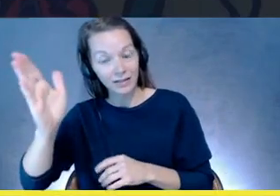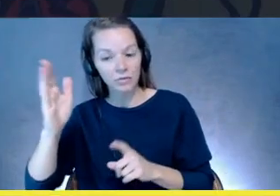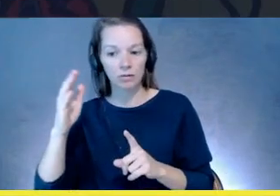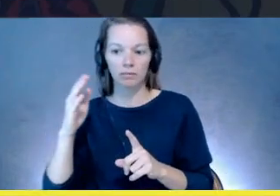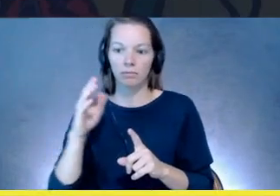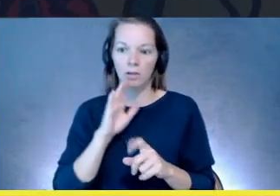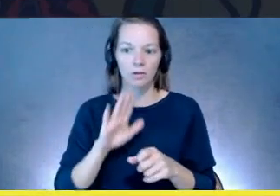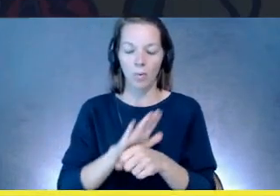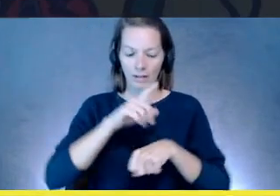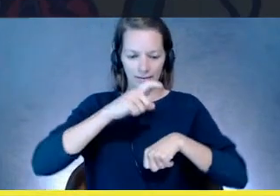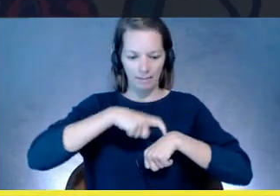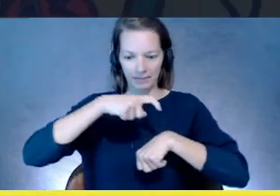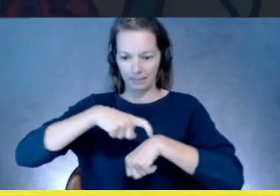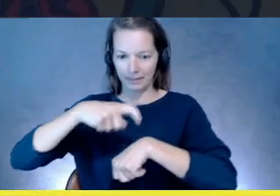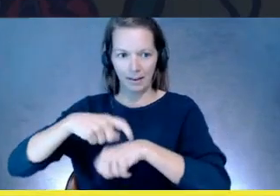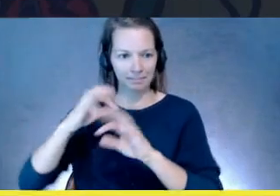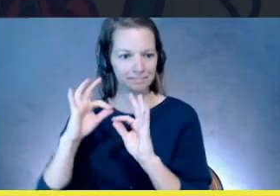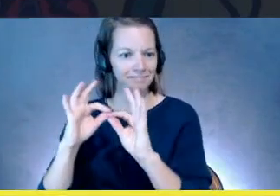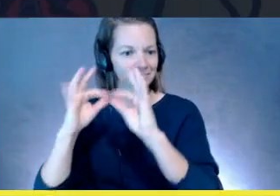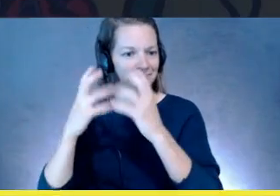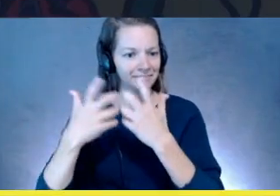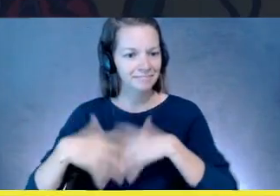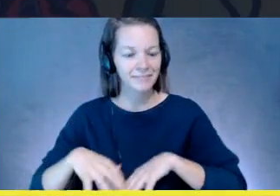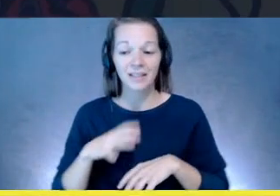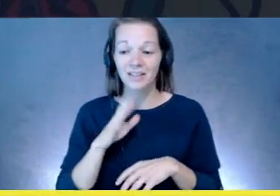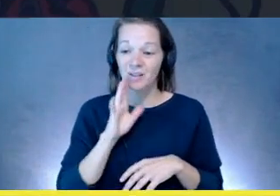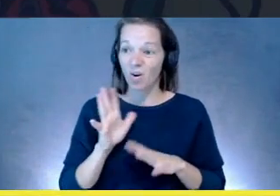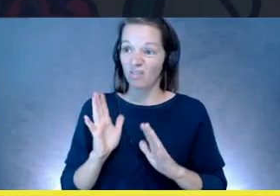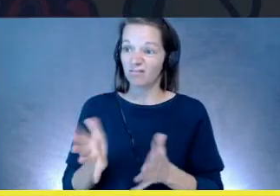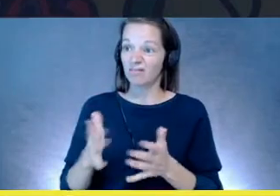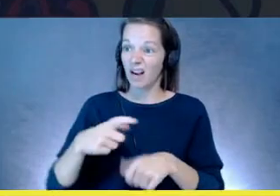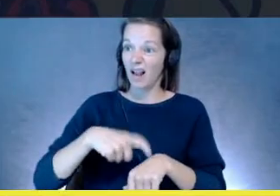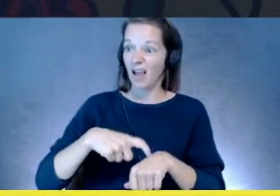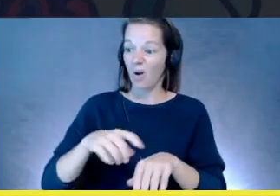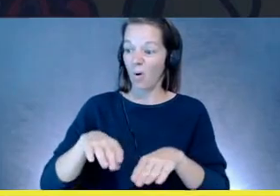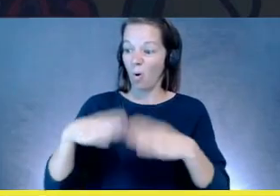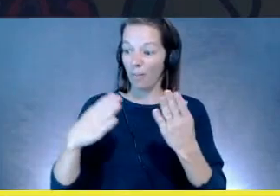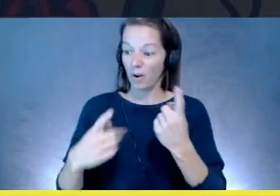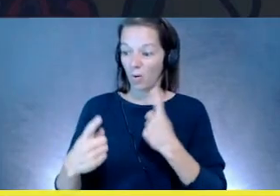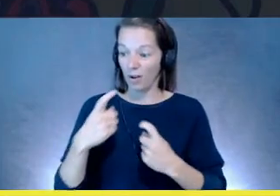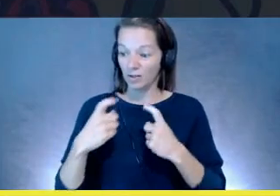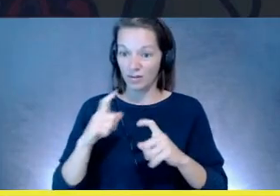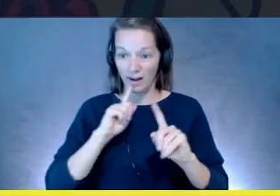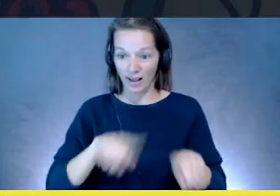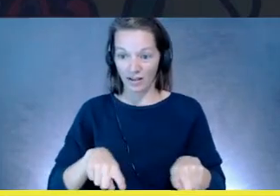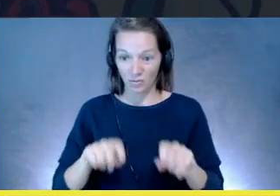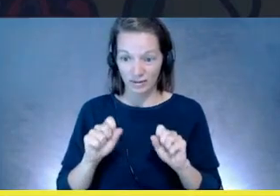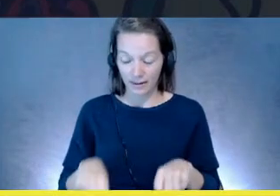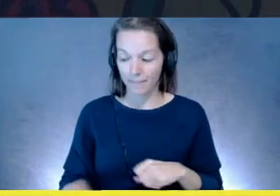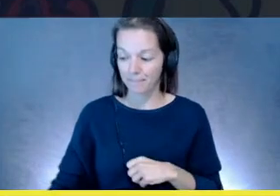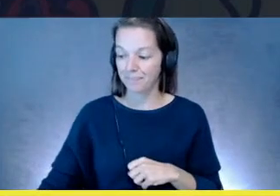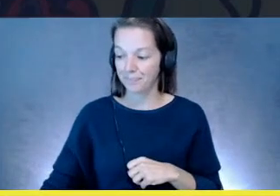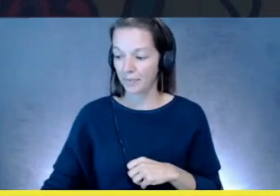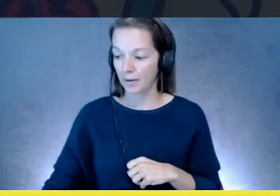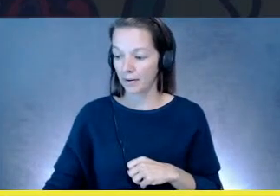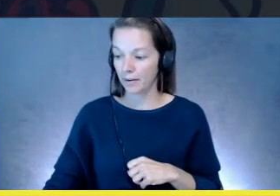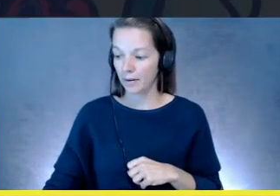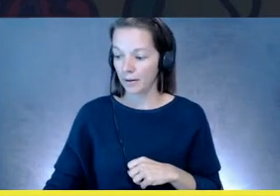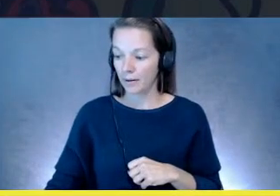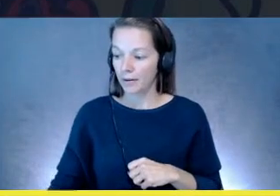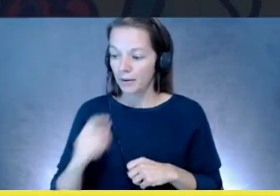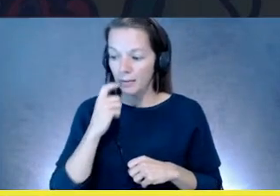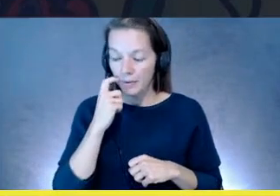timely way. So we have as much time for questions as we have. And Jean, I want to go first to